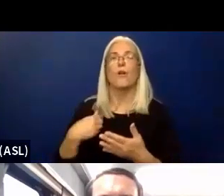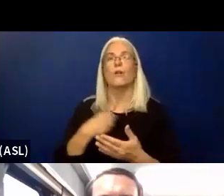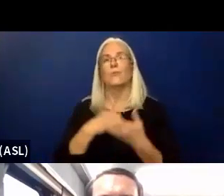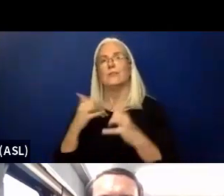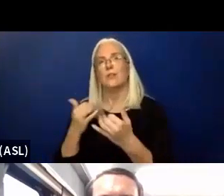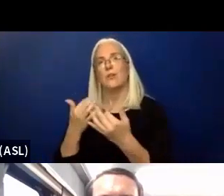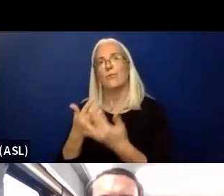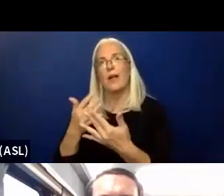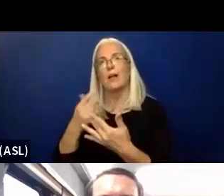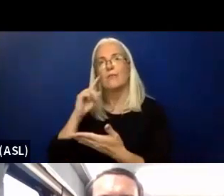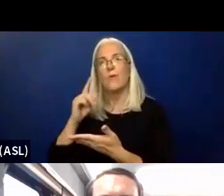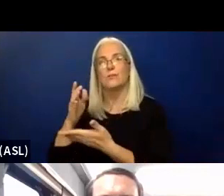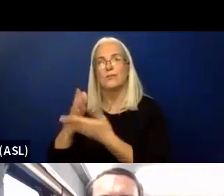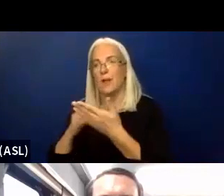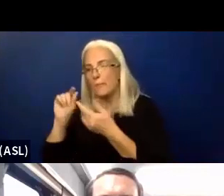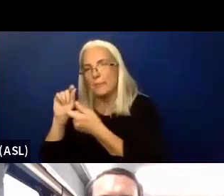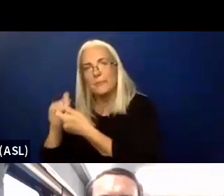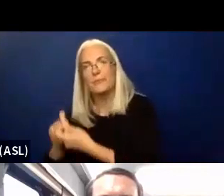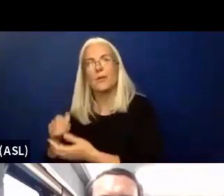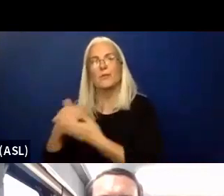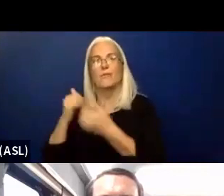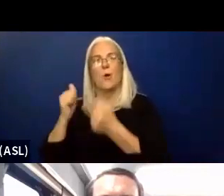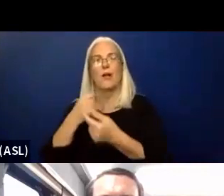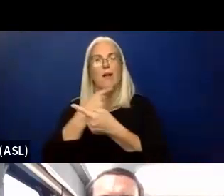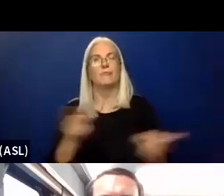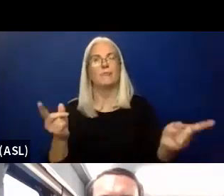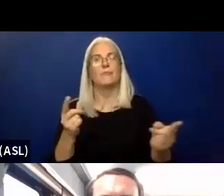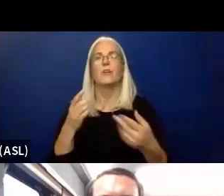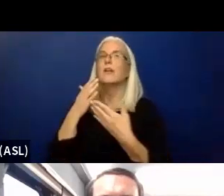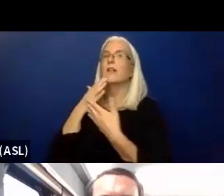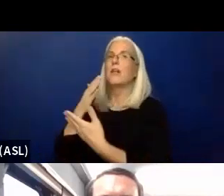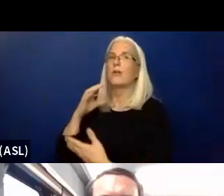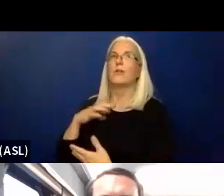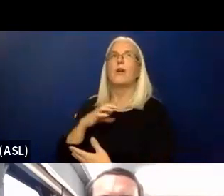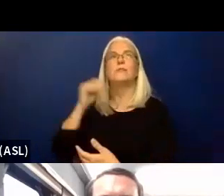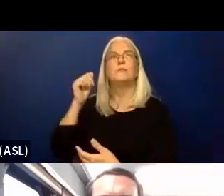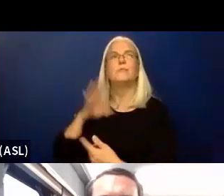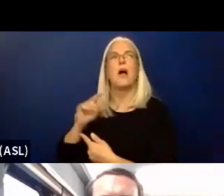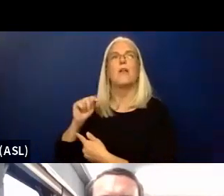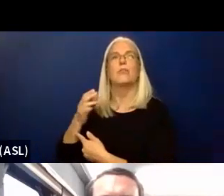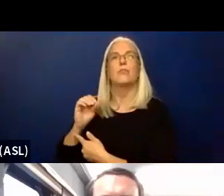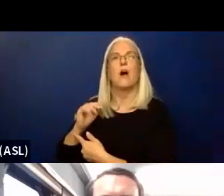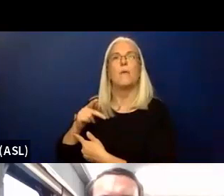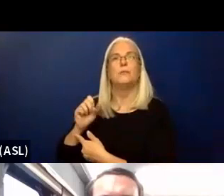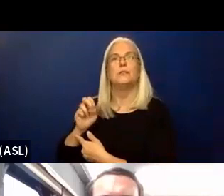and we want to say thank you to Congressman Thompson and Congressman Huffman for all their advocacy, but you covered it well.